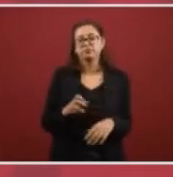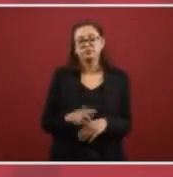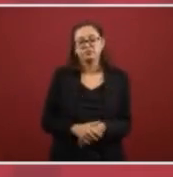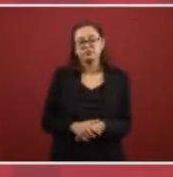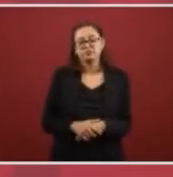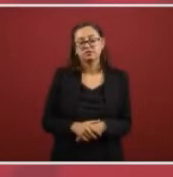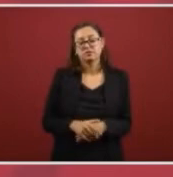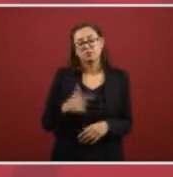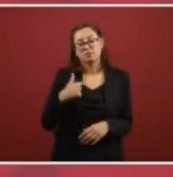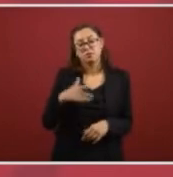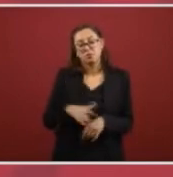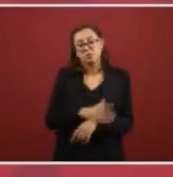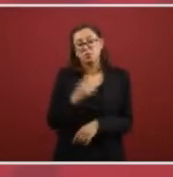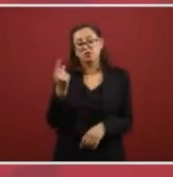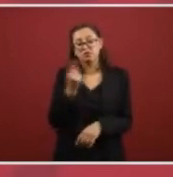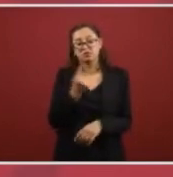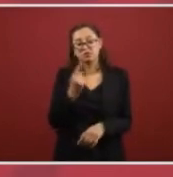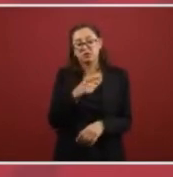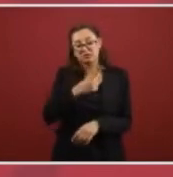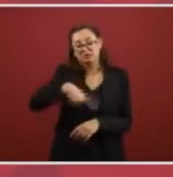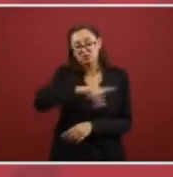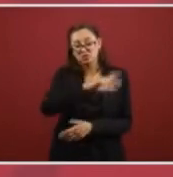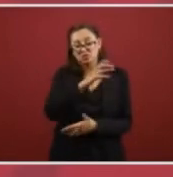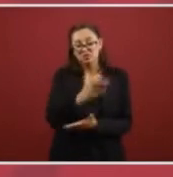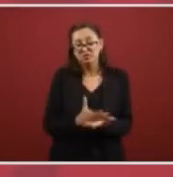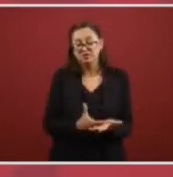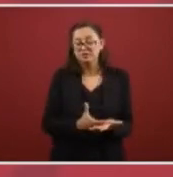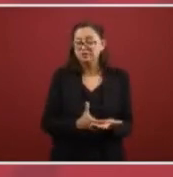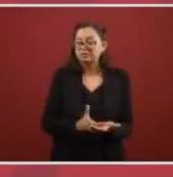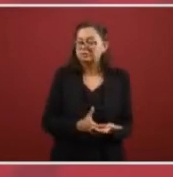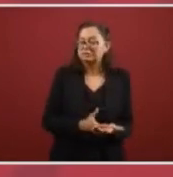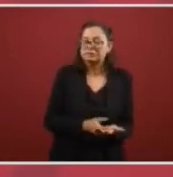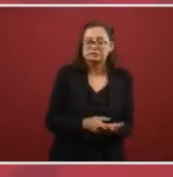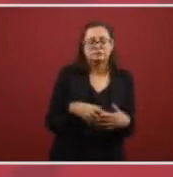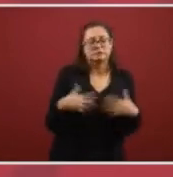I'm not going to say the word anymore, but say excessive.